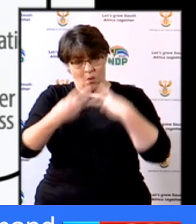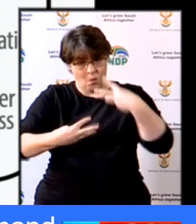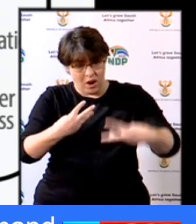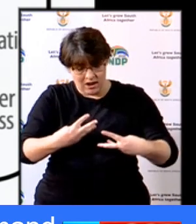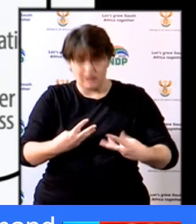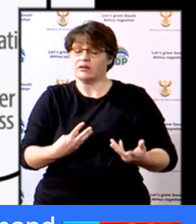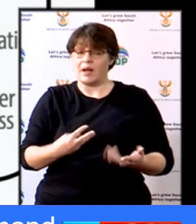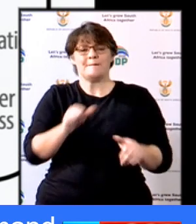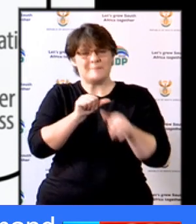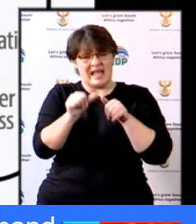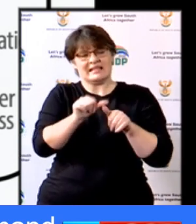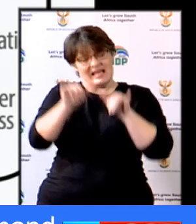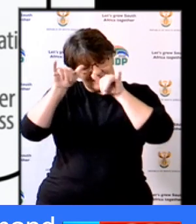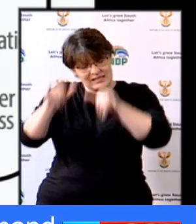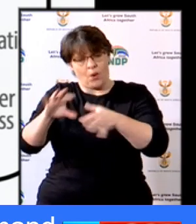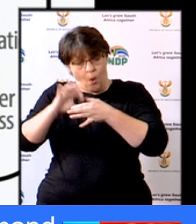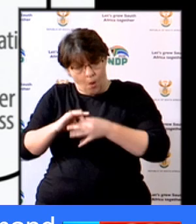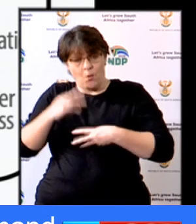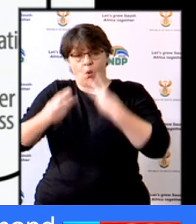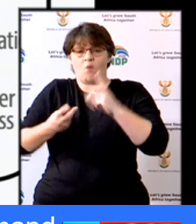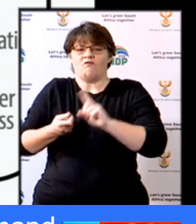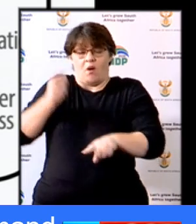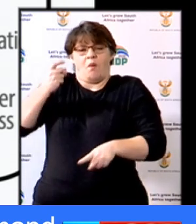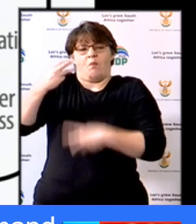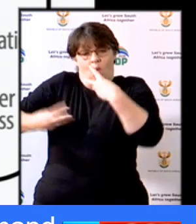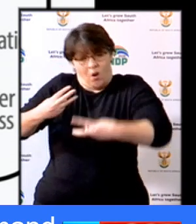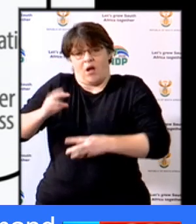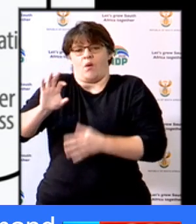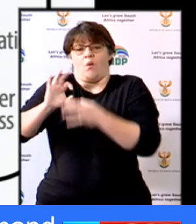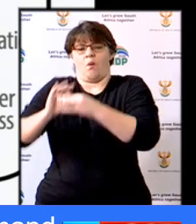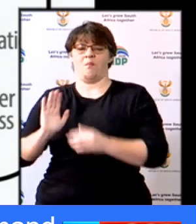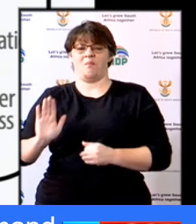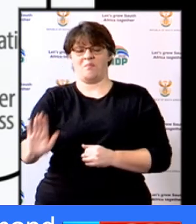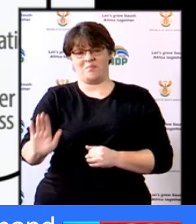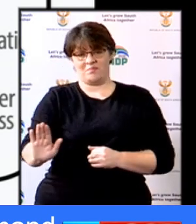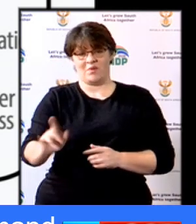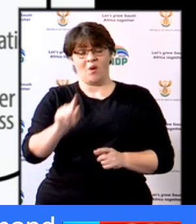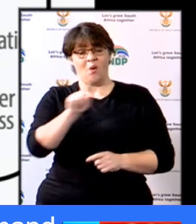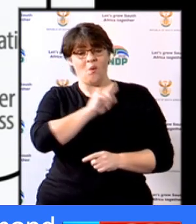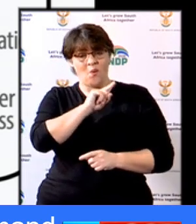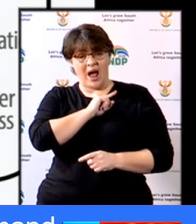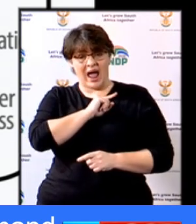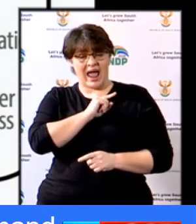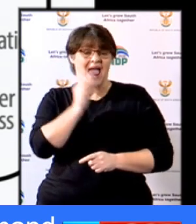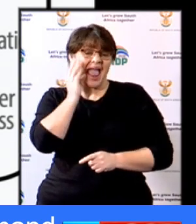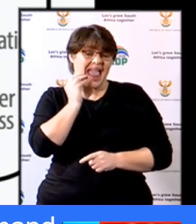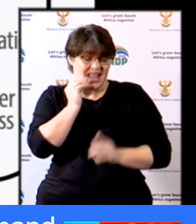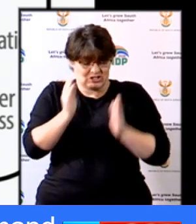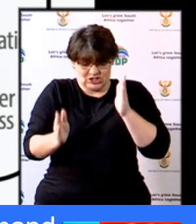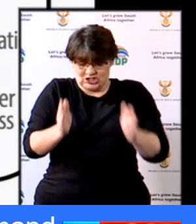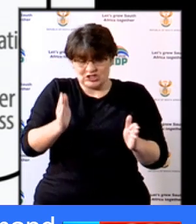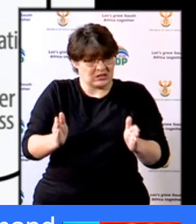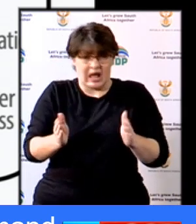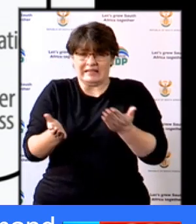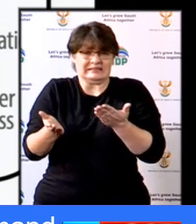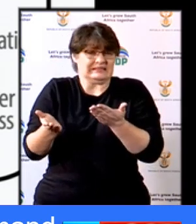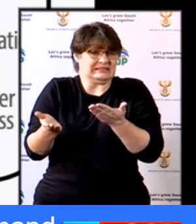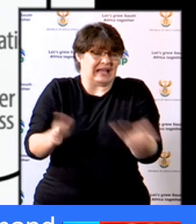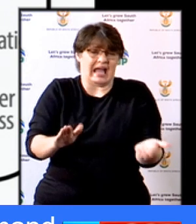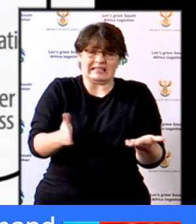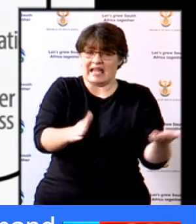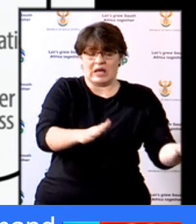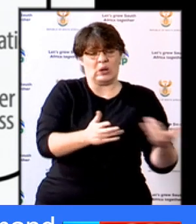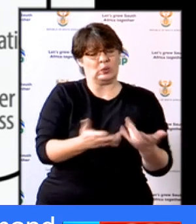home, because the mortality rate in those groups is much